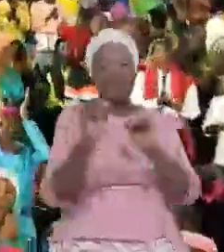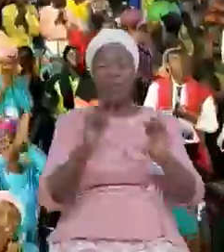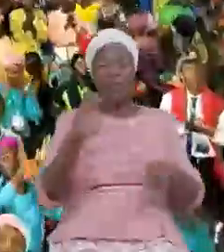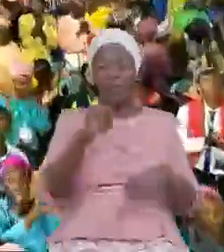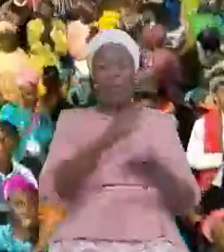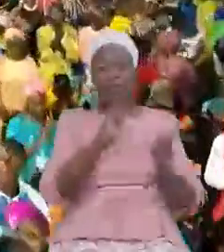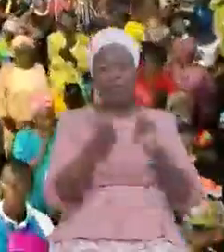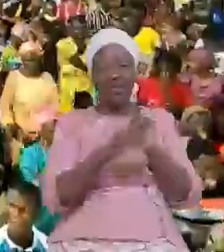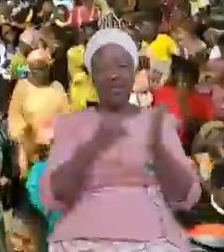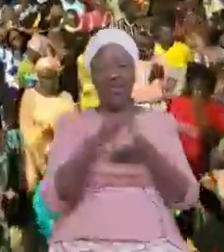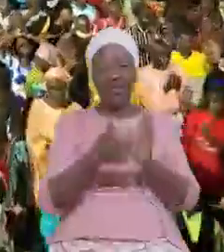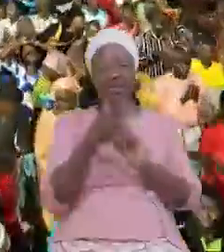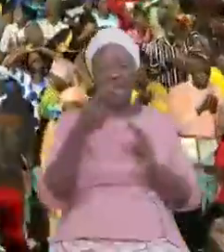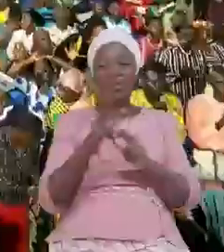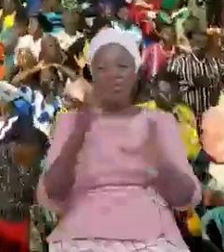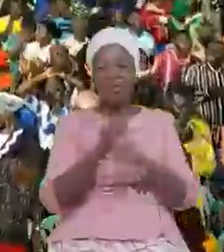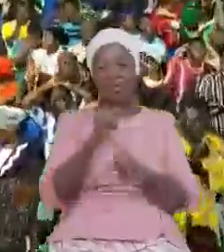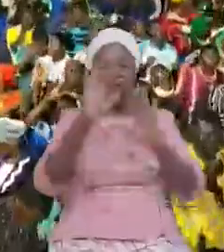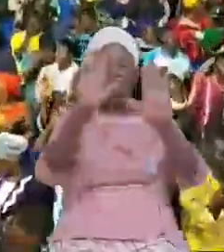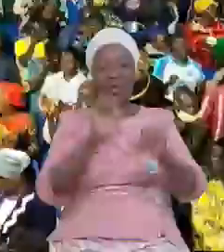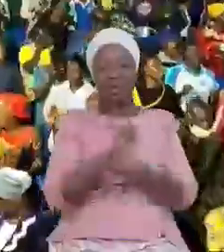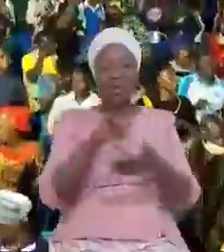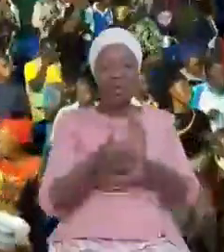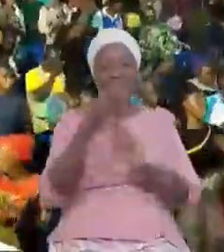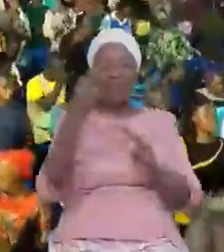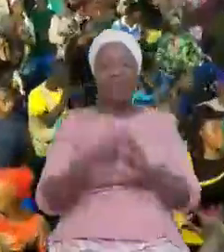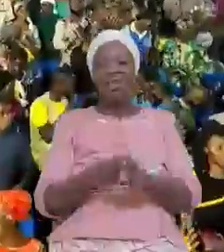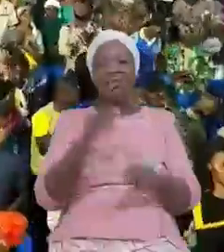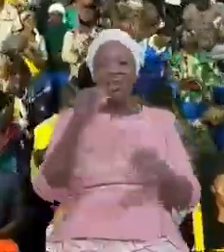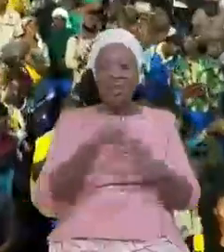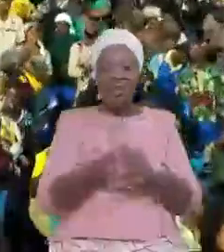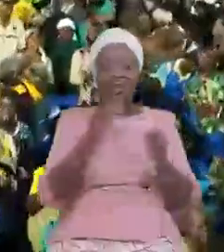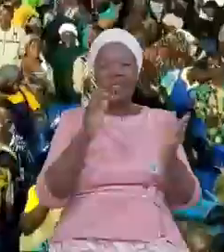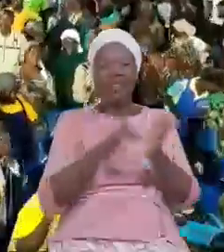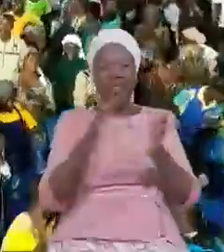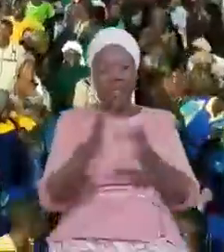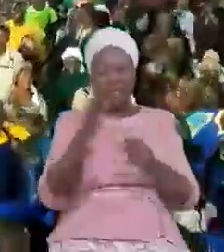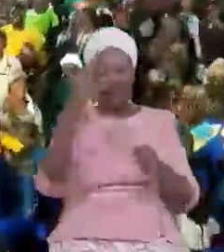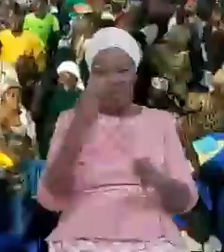it. You've got your miracle. In Jesus' name.